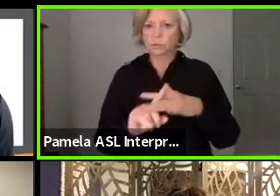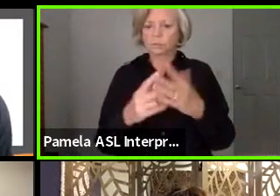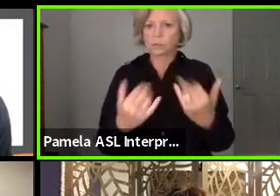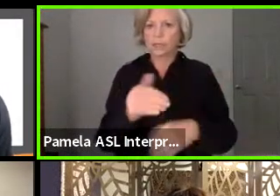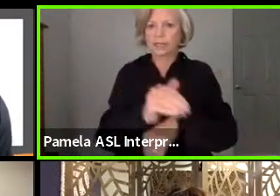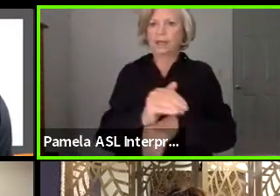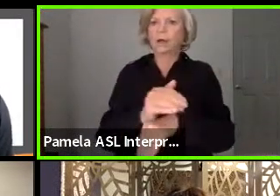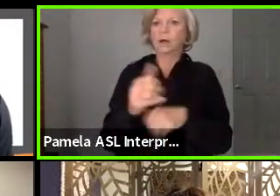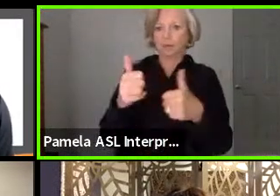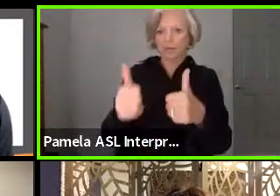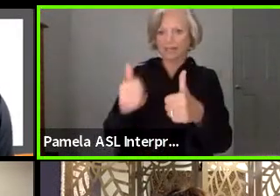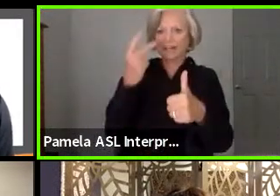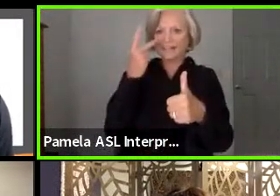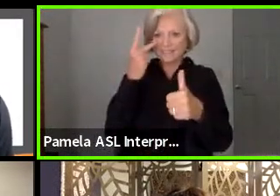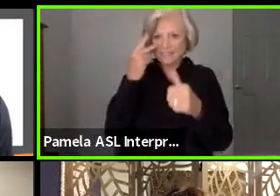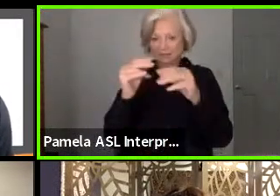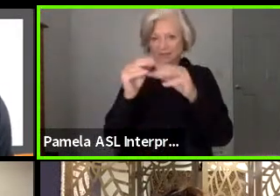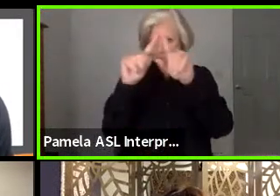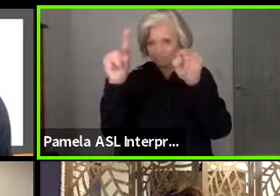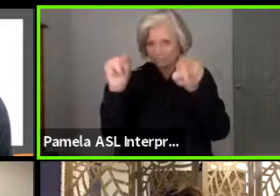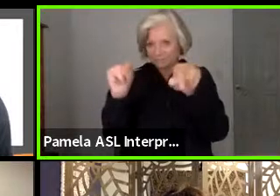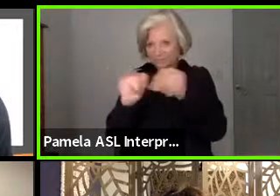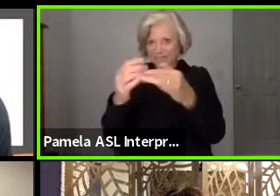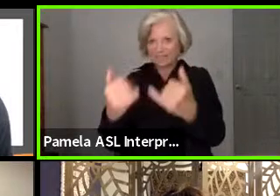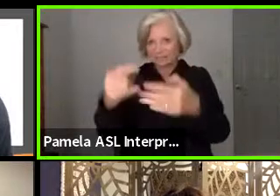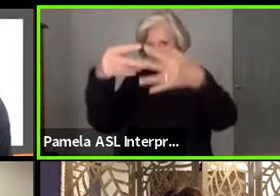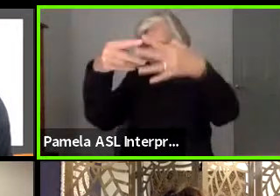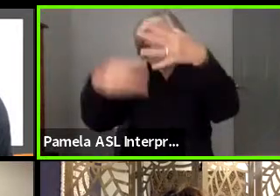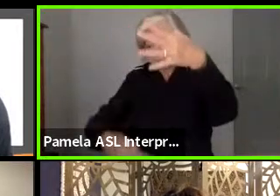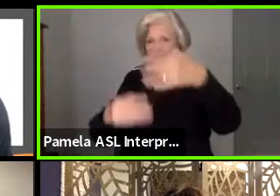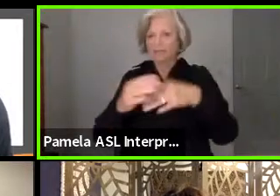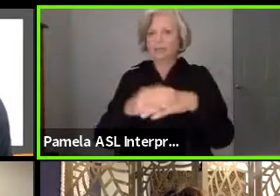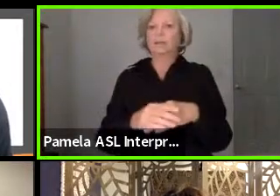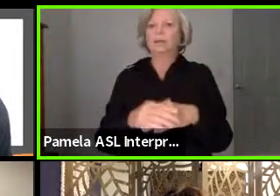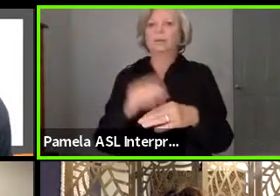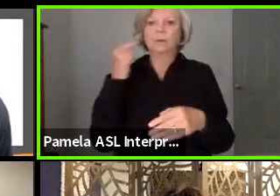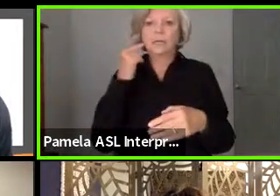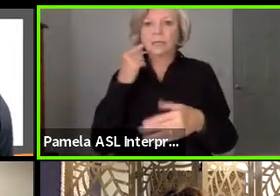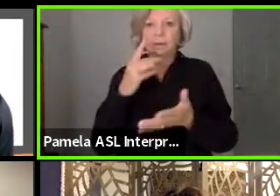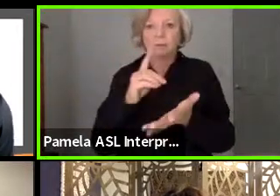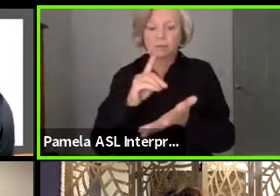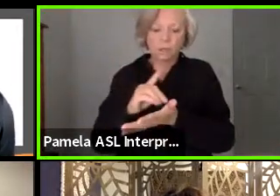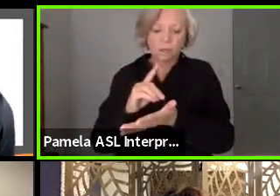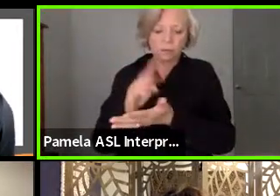go. Then we're going to hear from Dr. Misha Burns and Umoja Youth